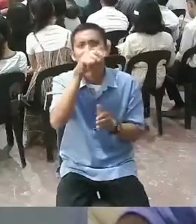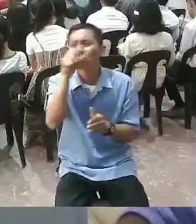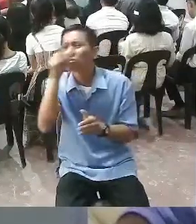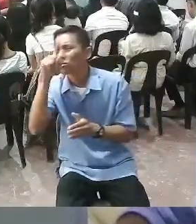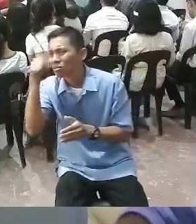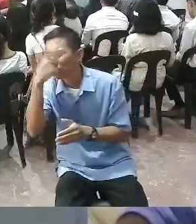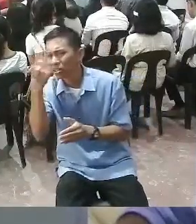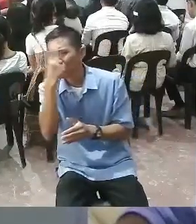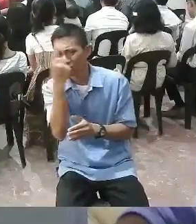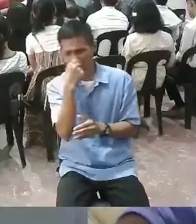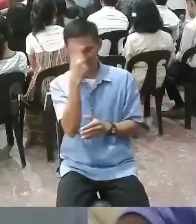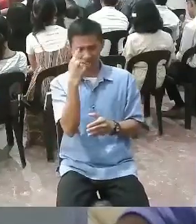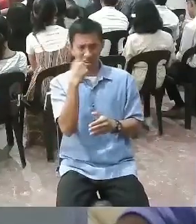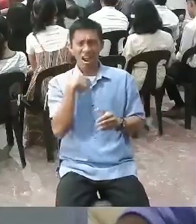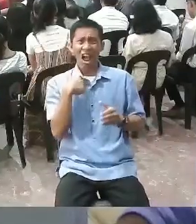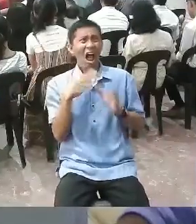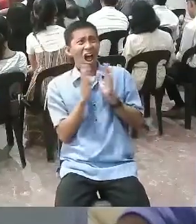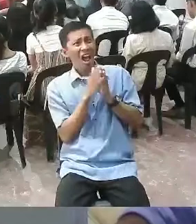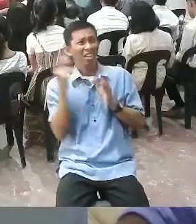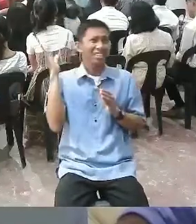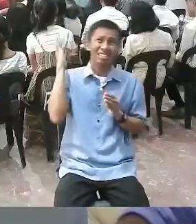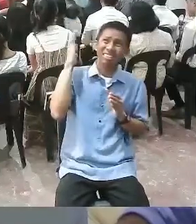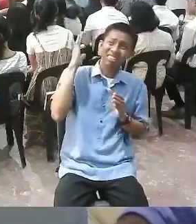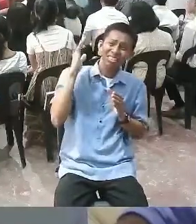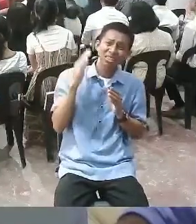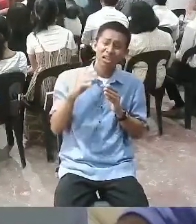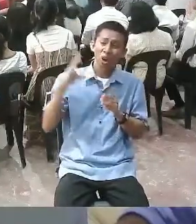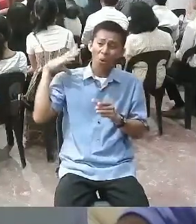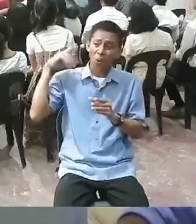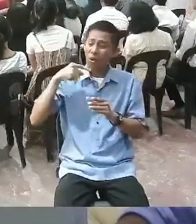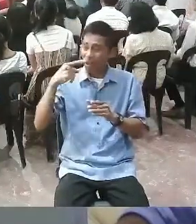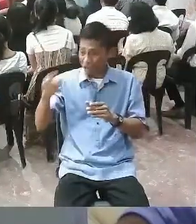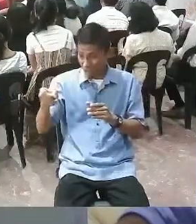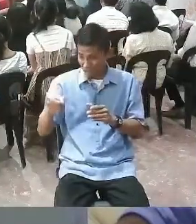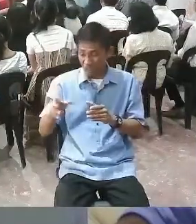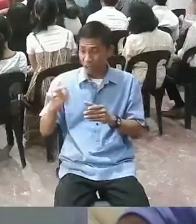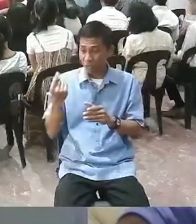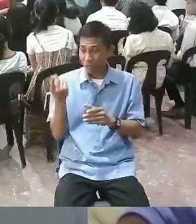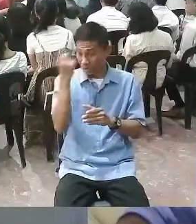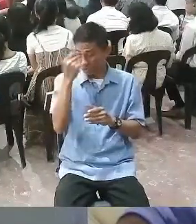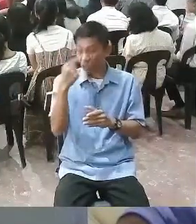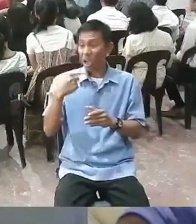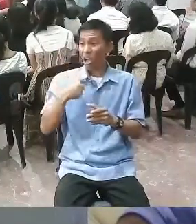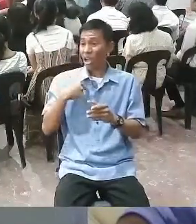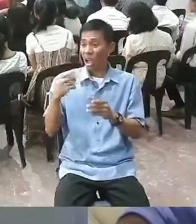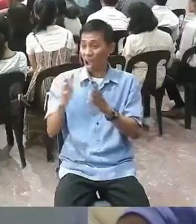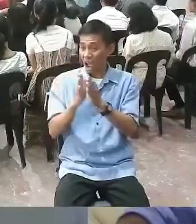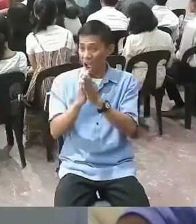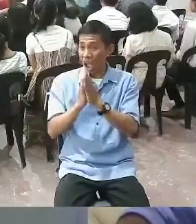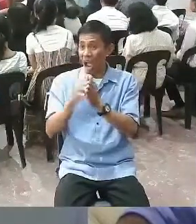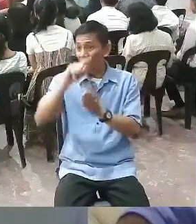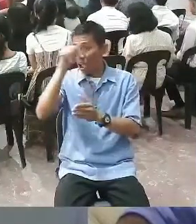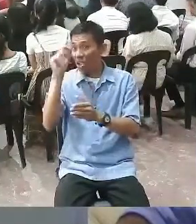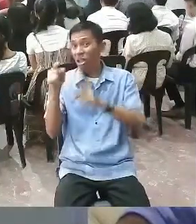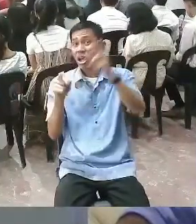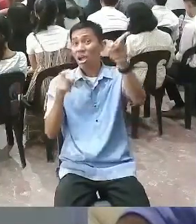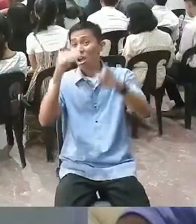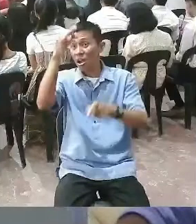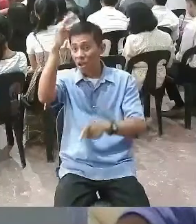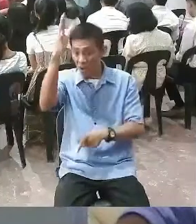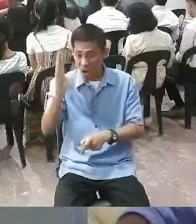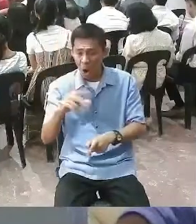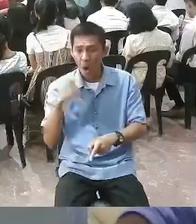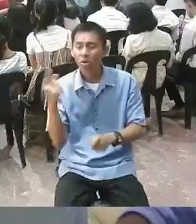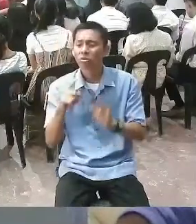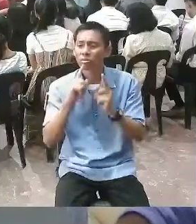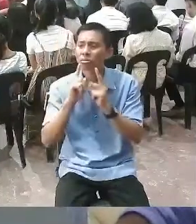to me. And I said, if you ask the pastor, if we can all talk